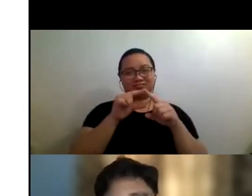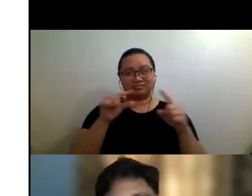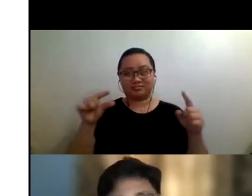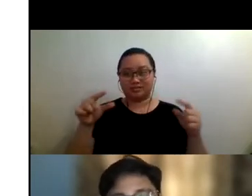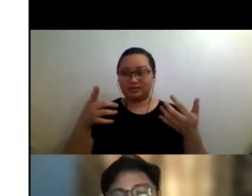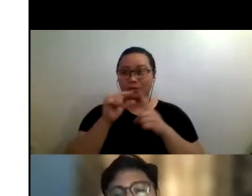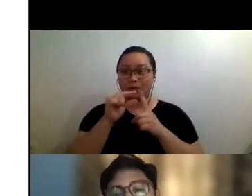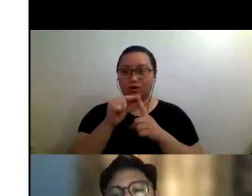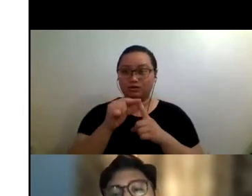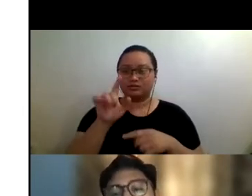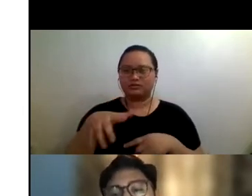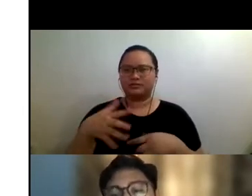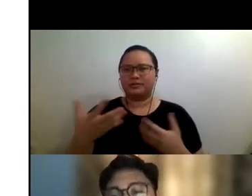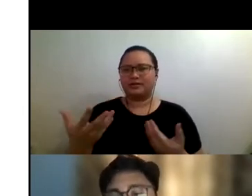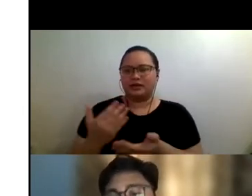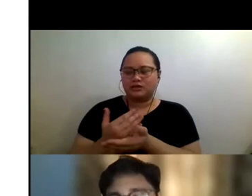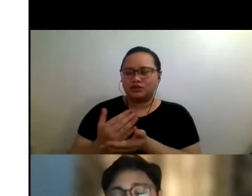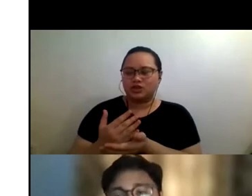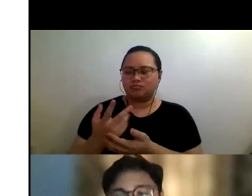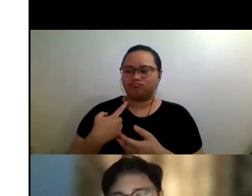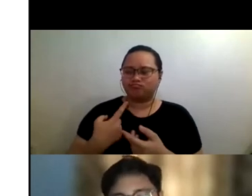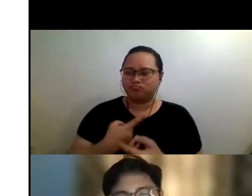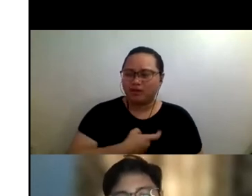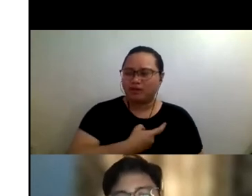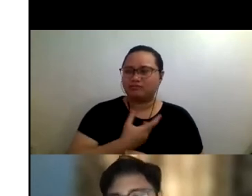someone, but how do we develop the ability to